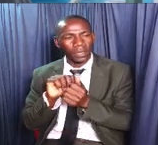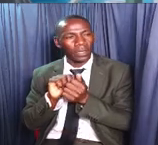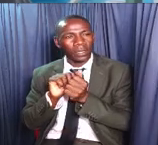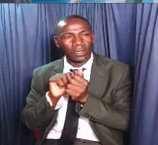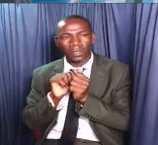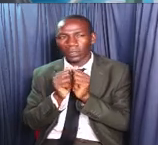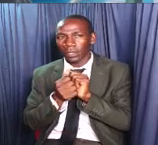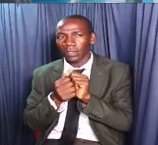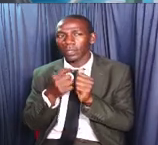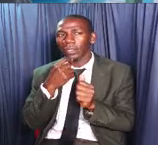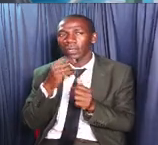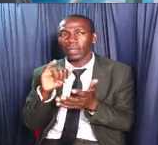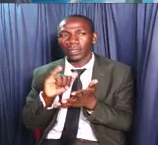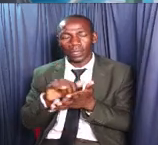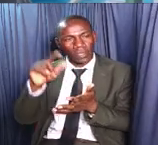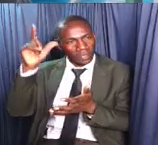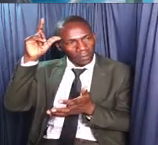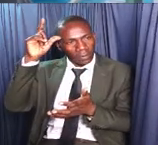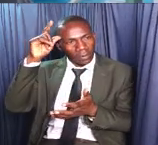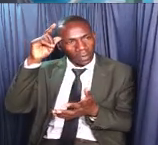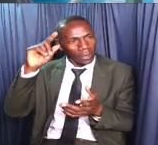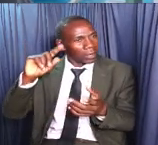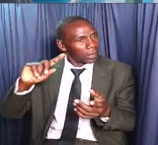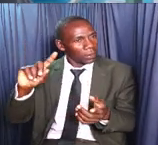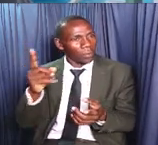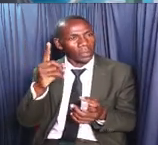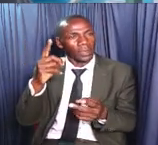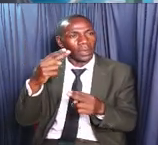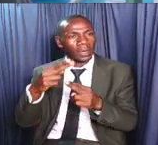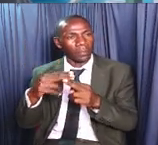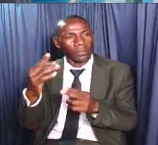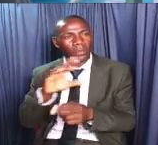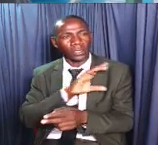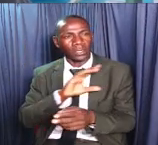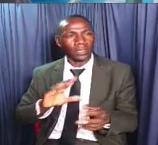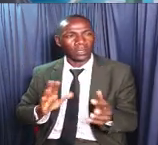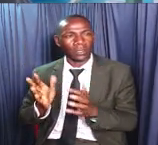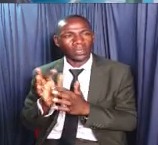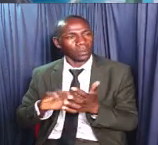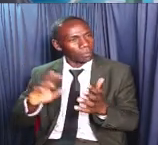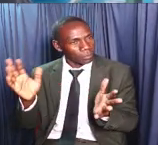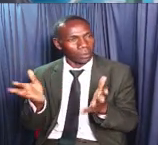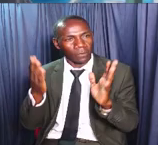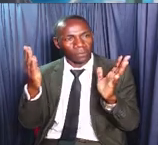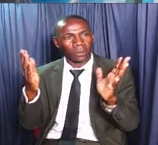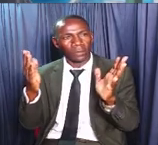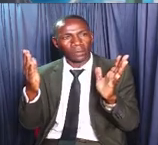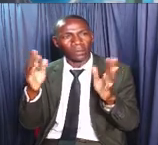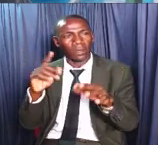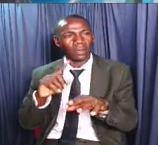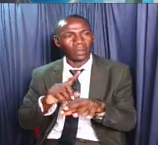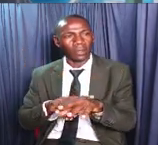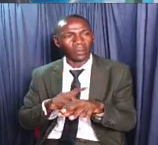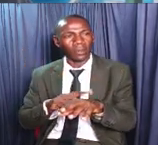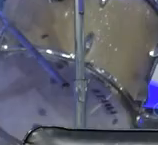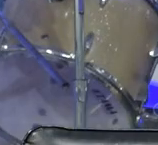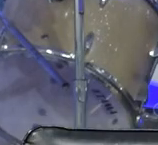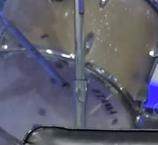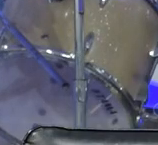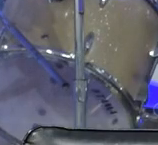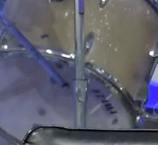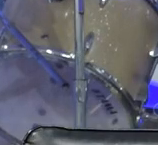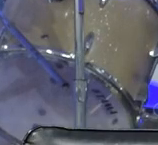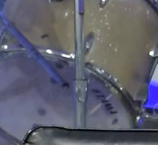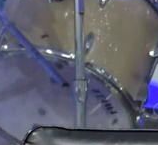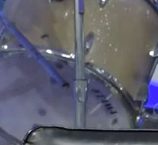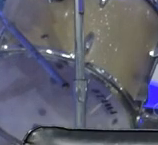akamwambia yule pepo, na kuamuru kwa jina la Yesu Kristo mtoke huyu. Akamtoka saa ile ile.